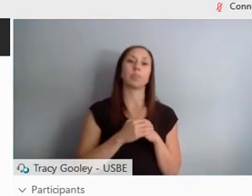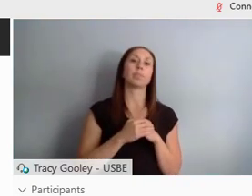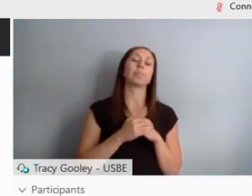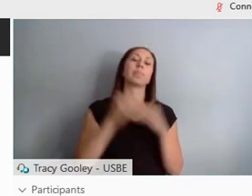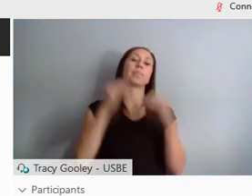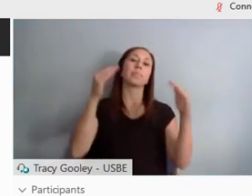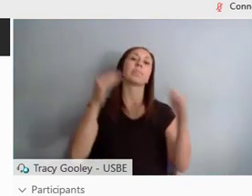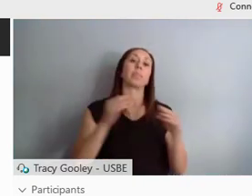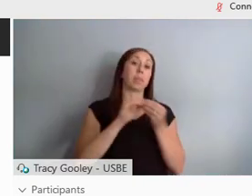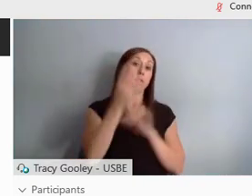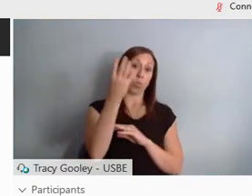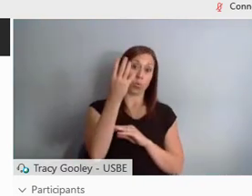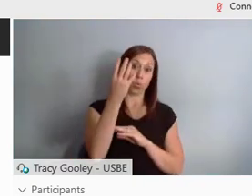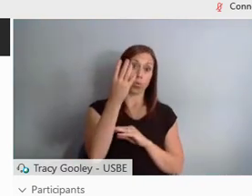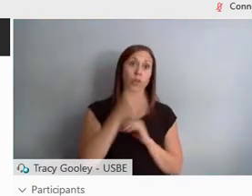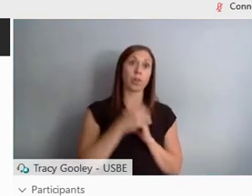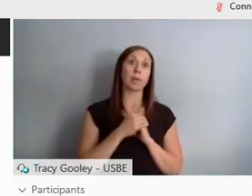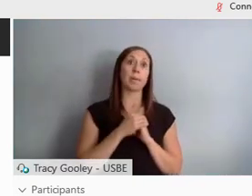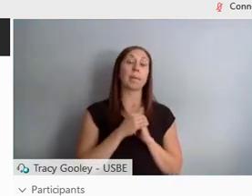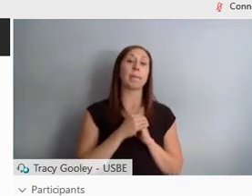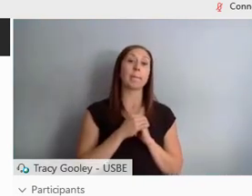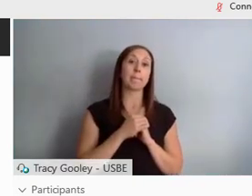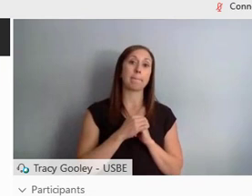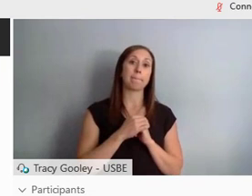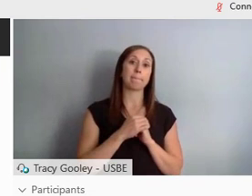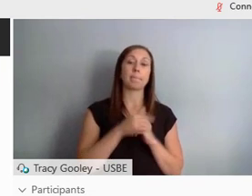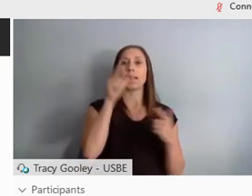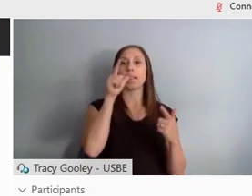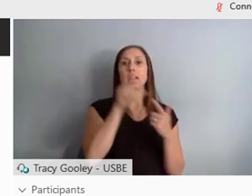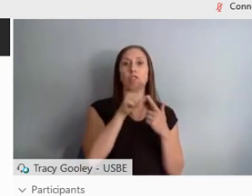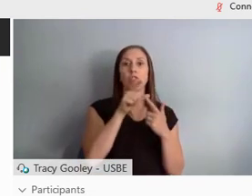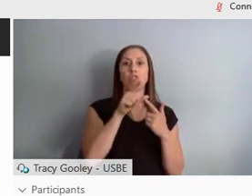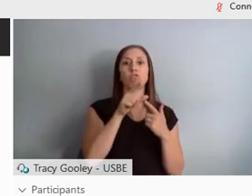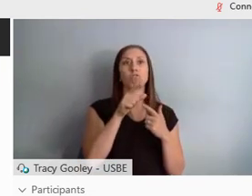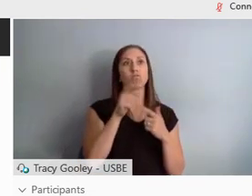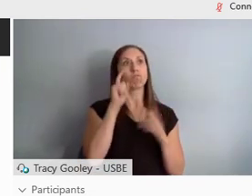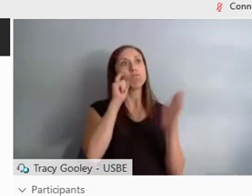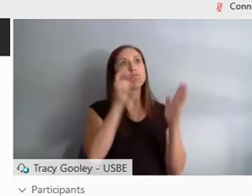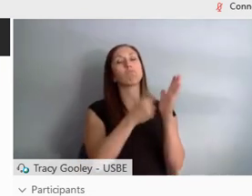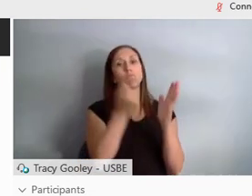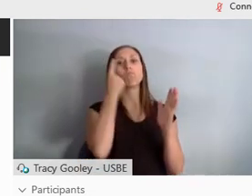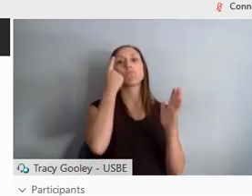We'll move on to question number 4, letter recognition.